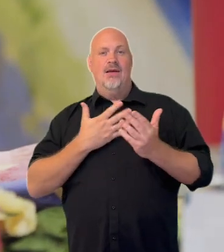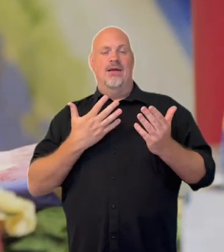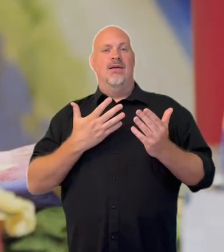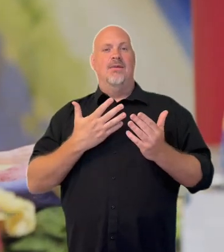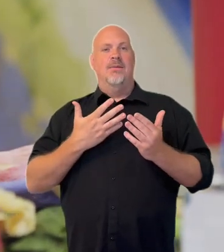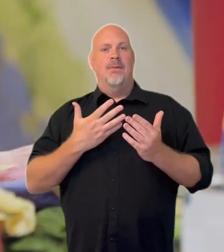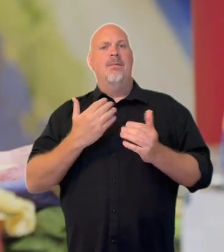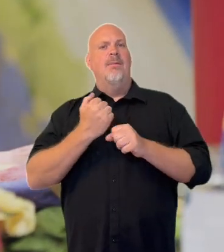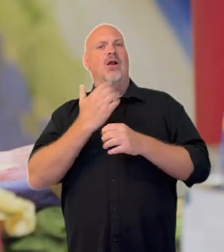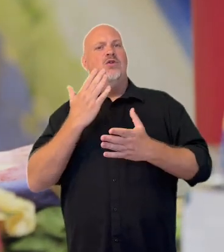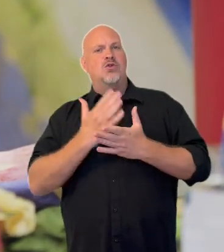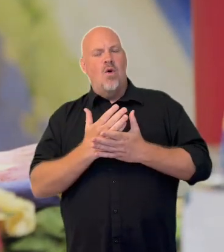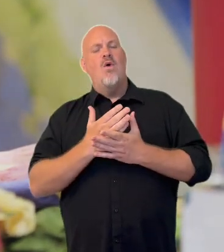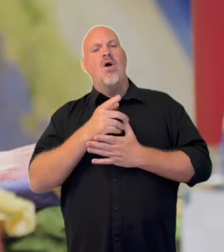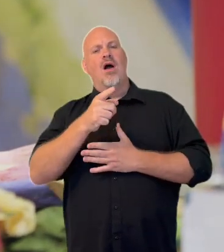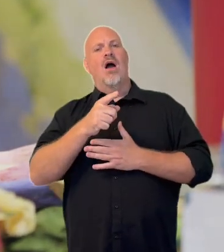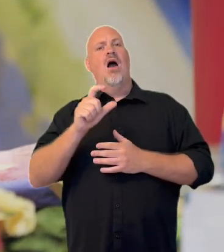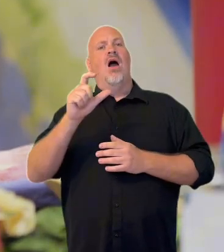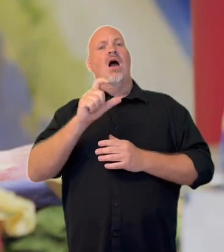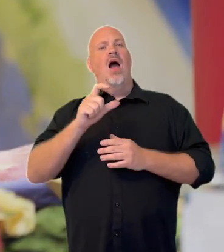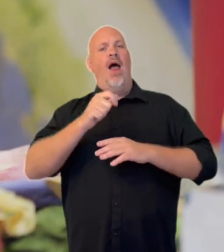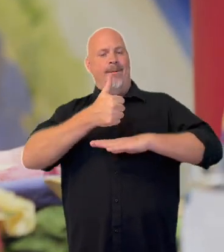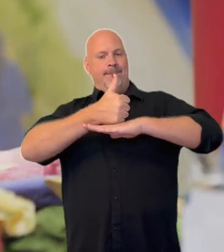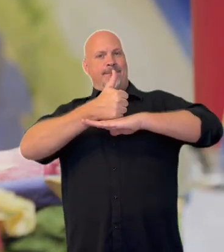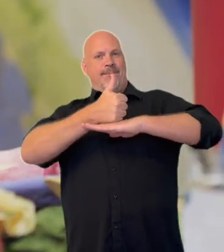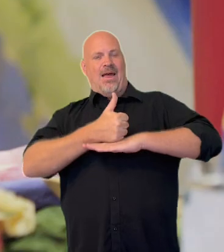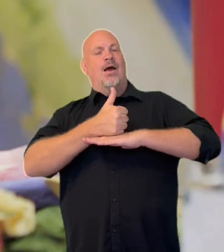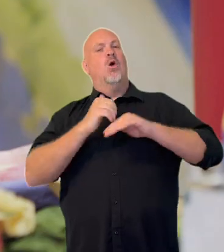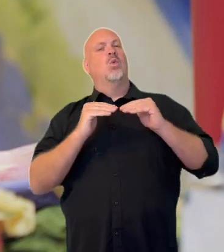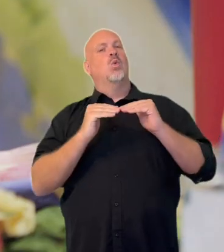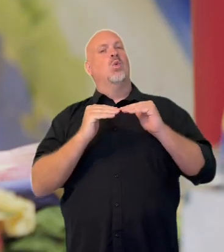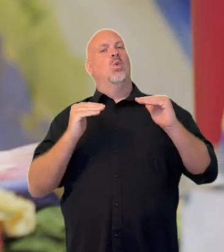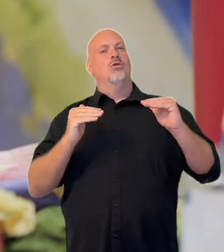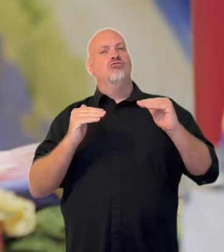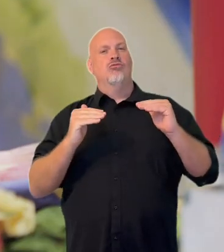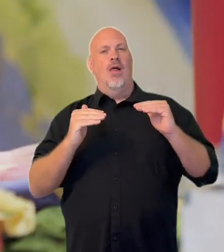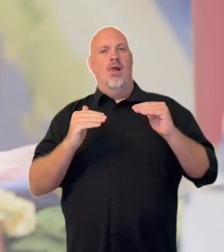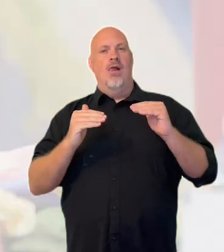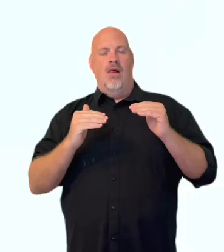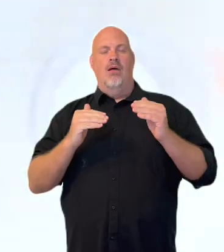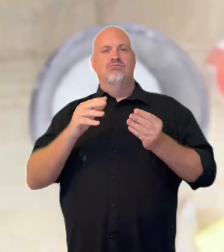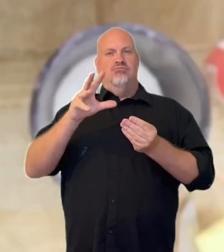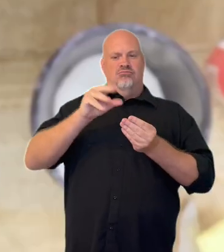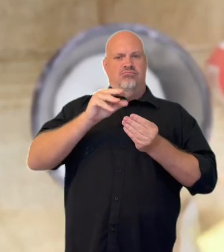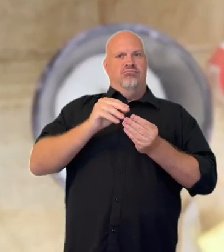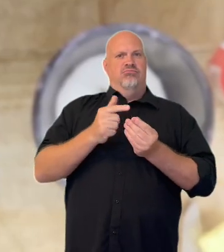base colour kind of neutral for taking in as much of the colour as possible.